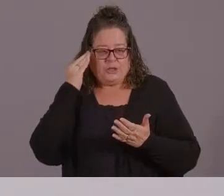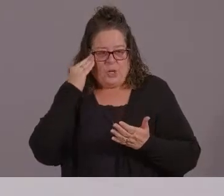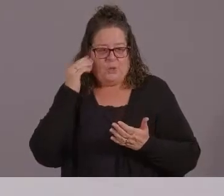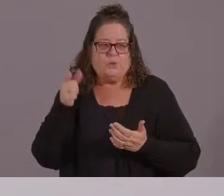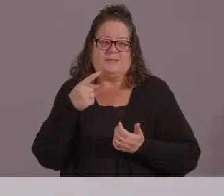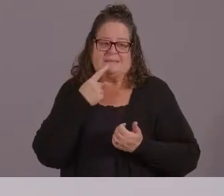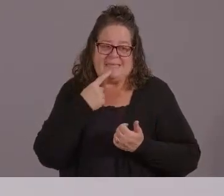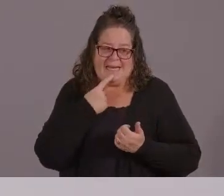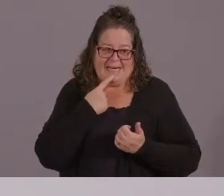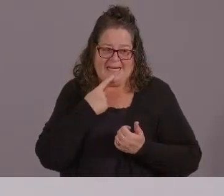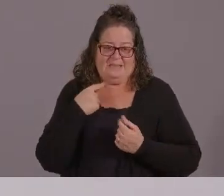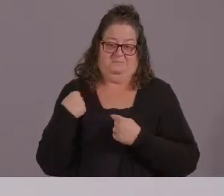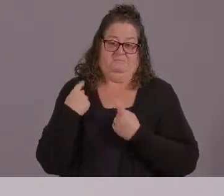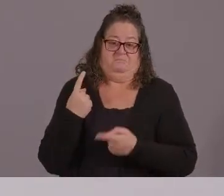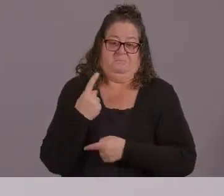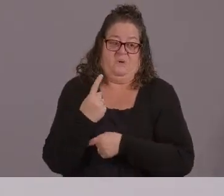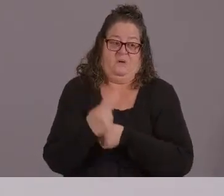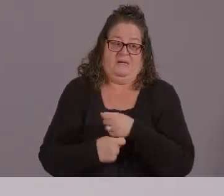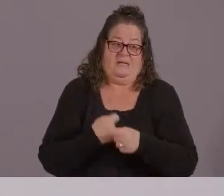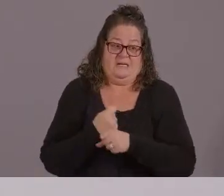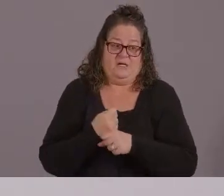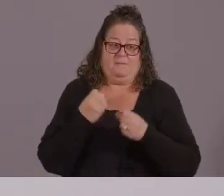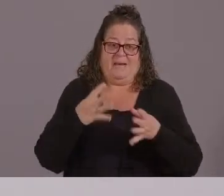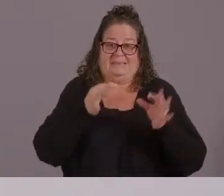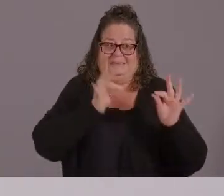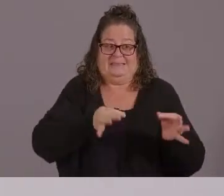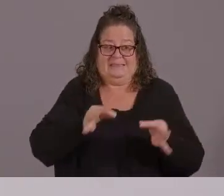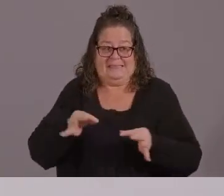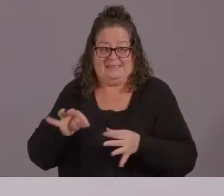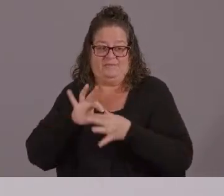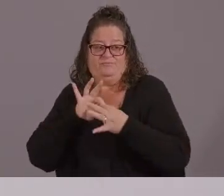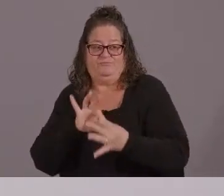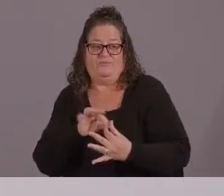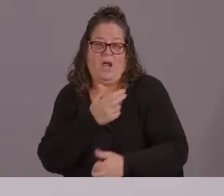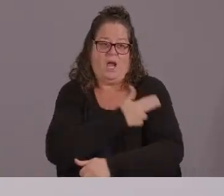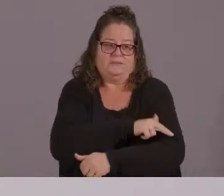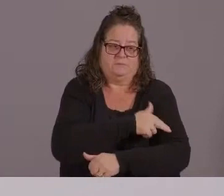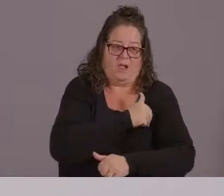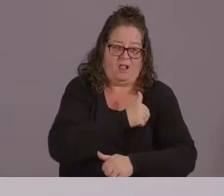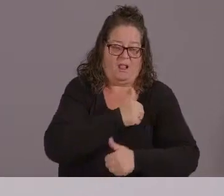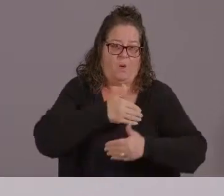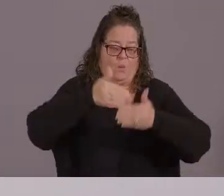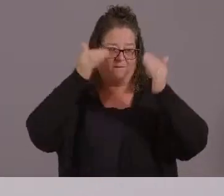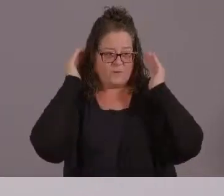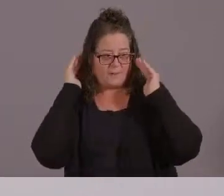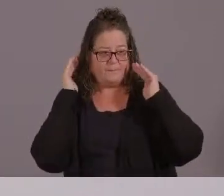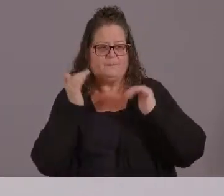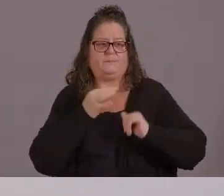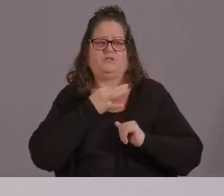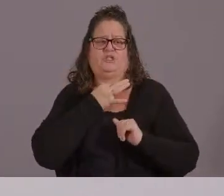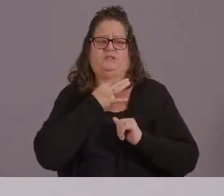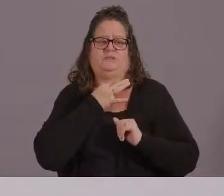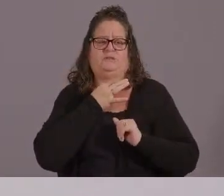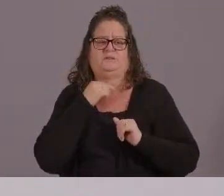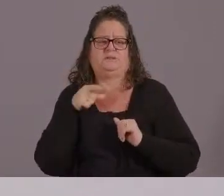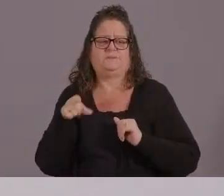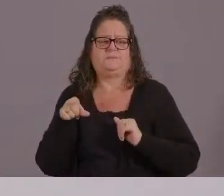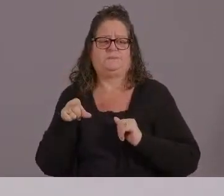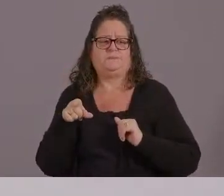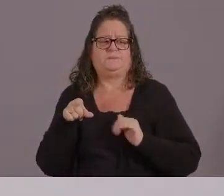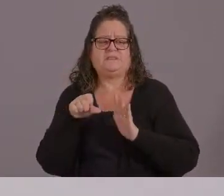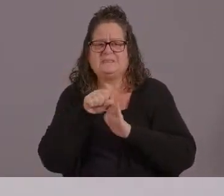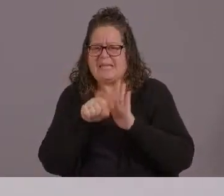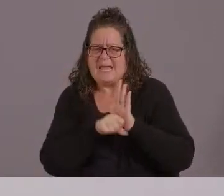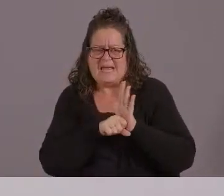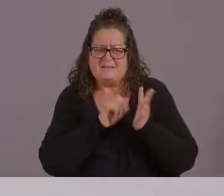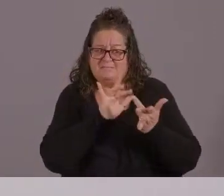to prevent, you know, hospital capacity, things like that. Did the state consult with those hospitals that have been coming out